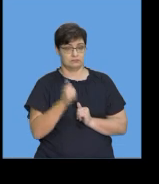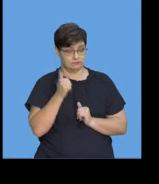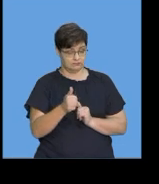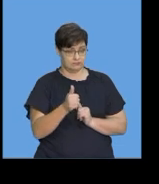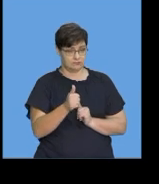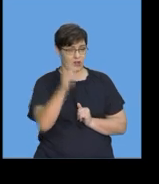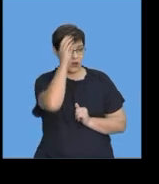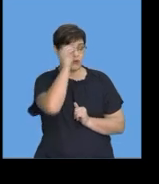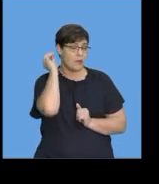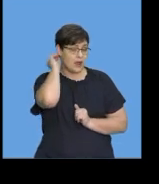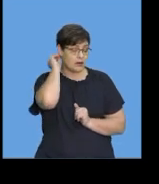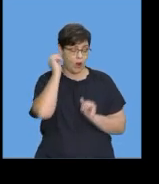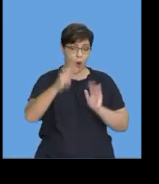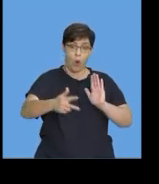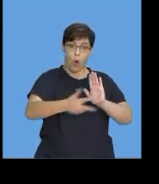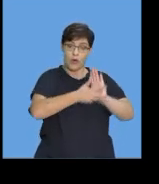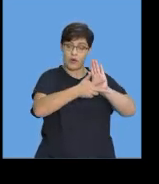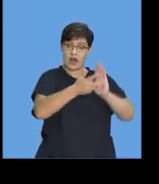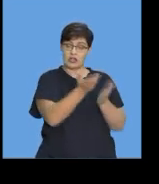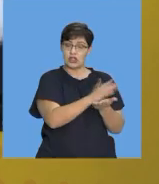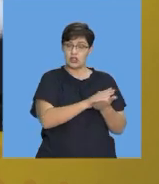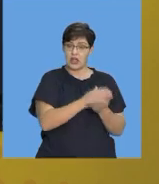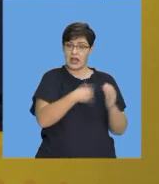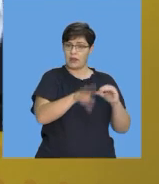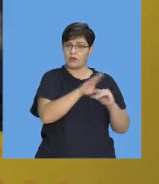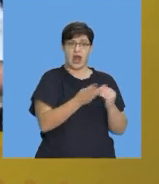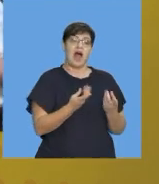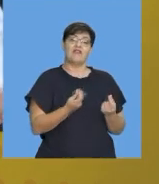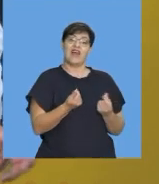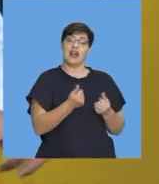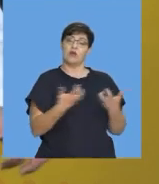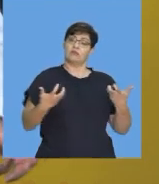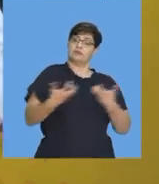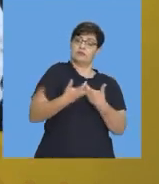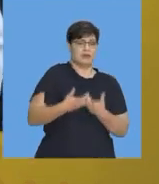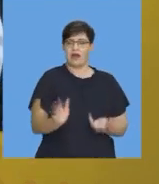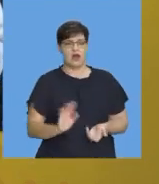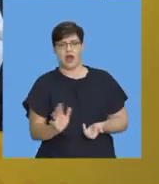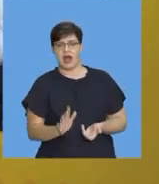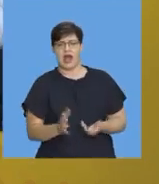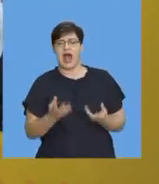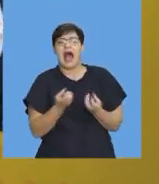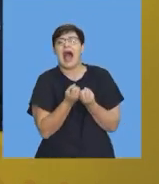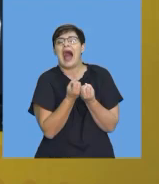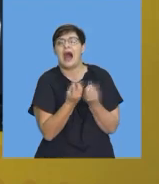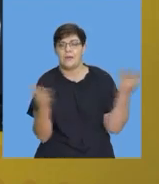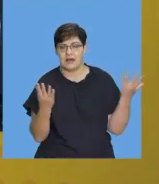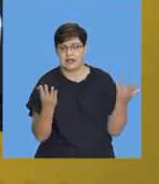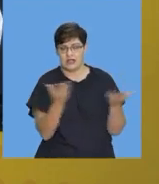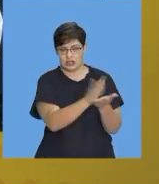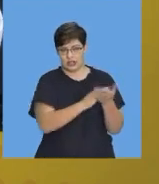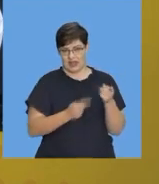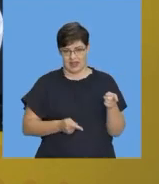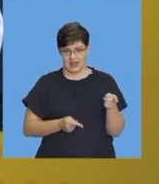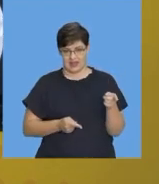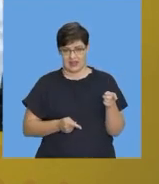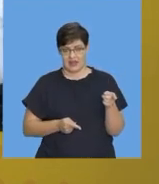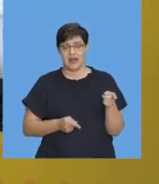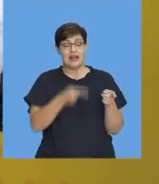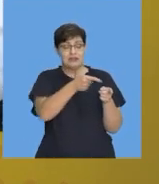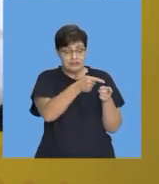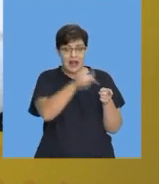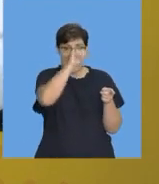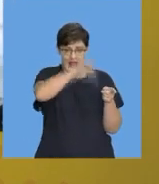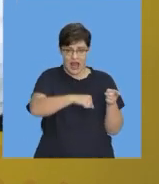Right? Remember, the authorized share capital doesn't have a value attached to it. It's just the number of shares that the company